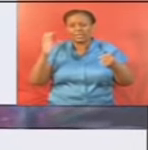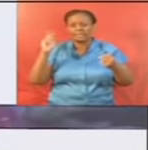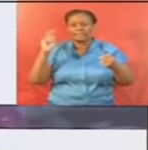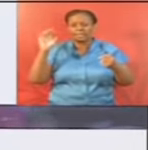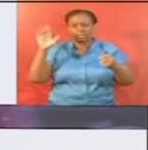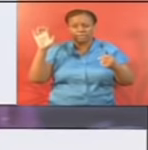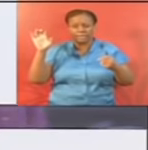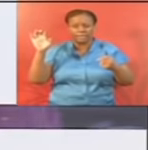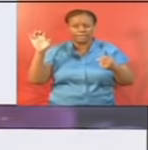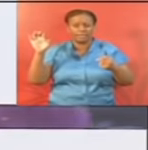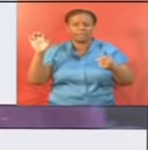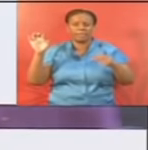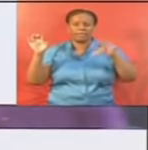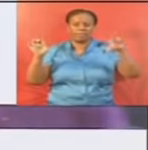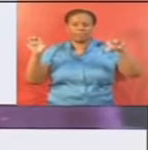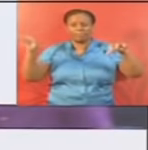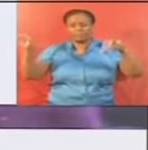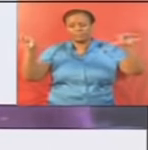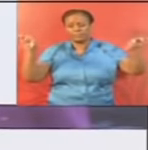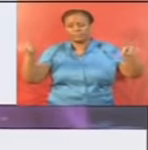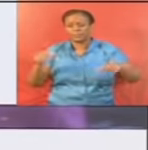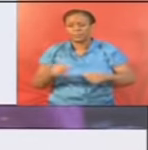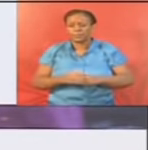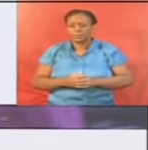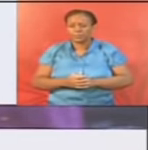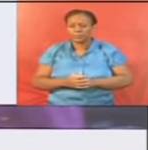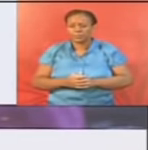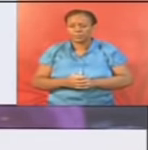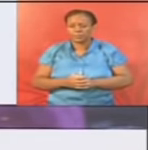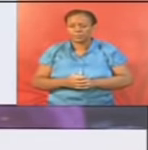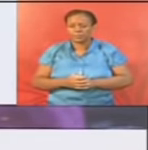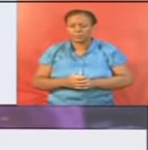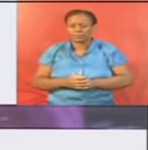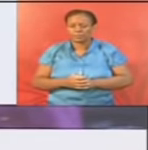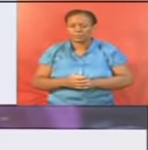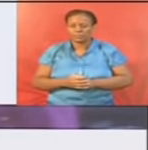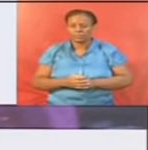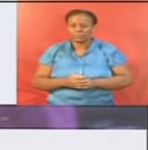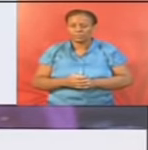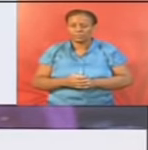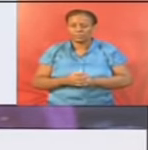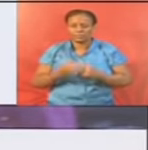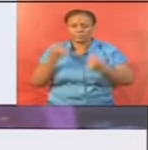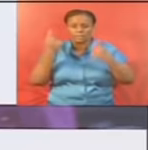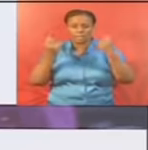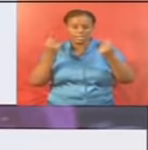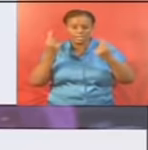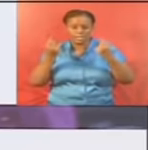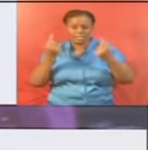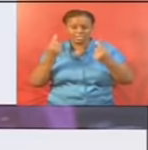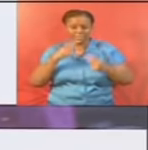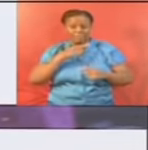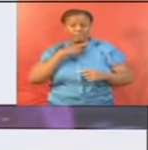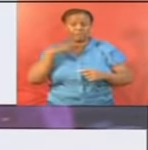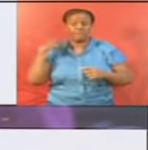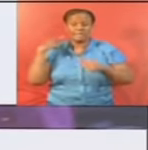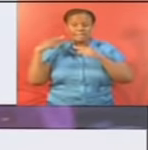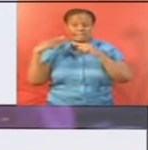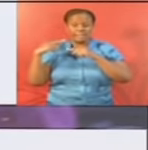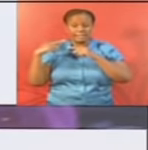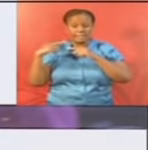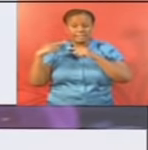of vaccination risk? We run the risk of importation or reintroduction of